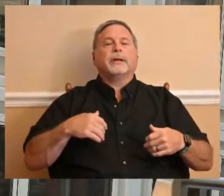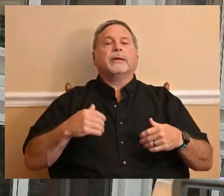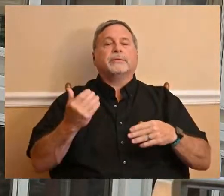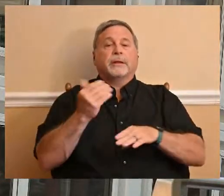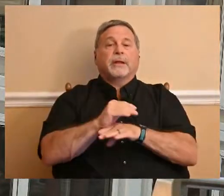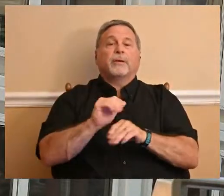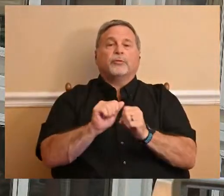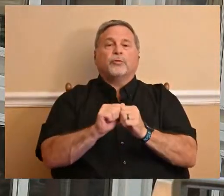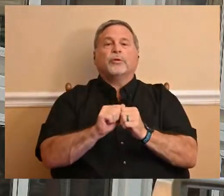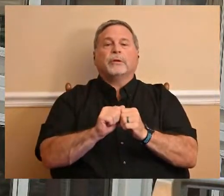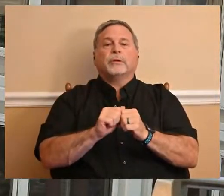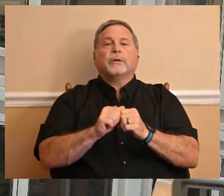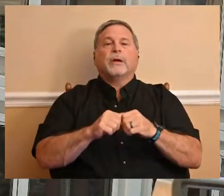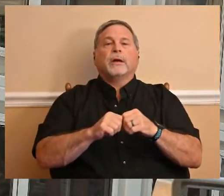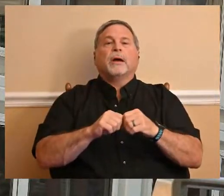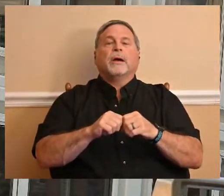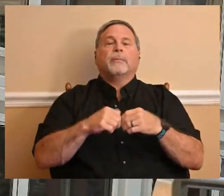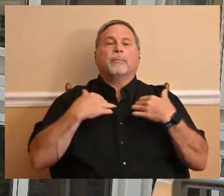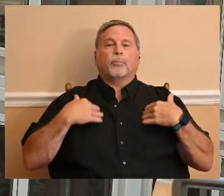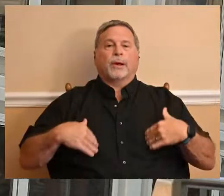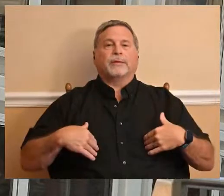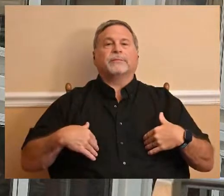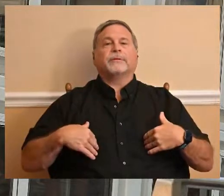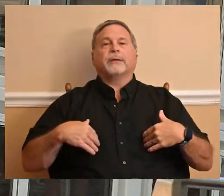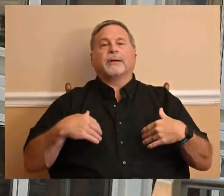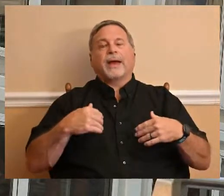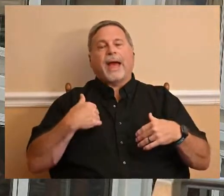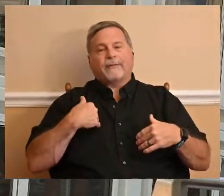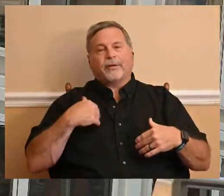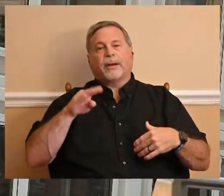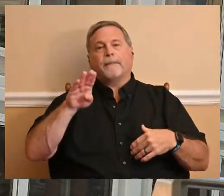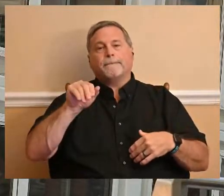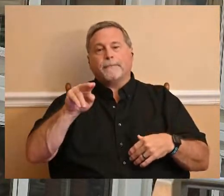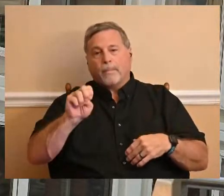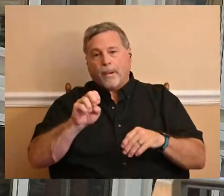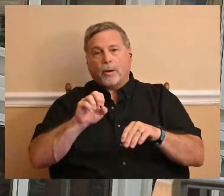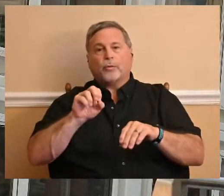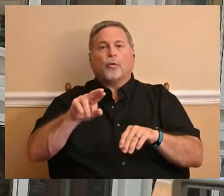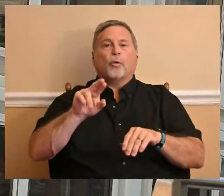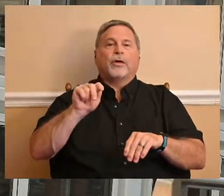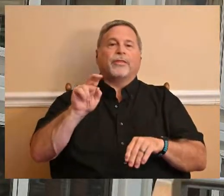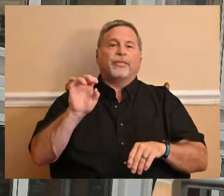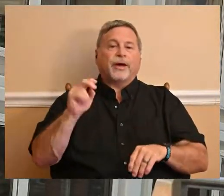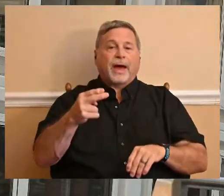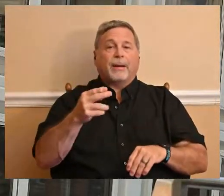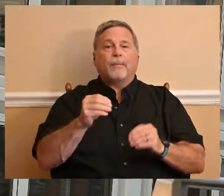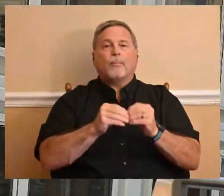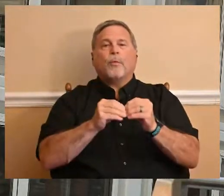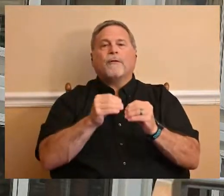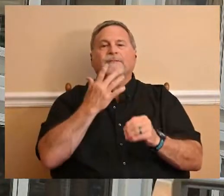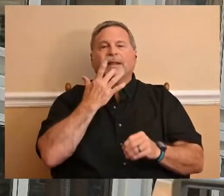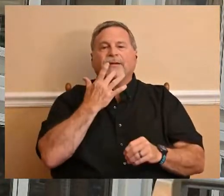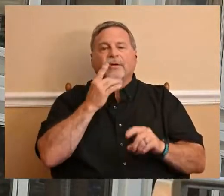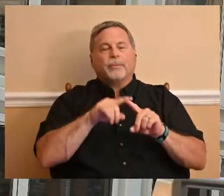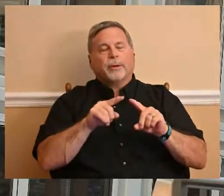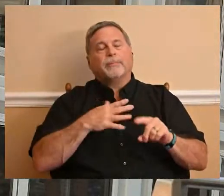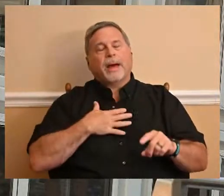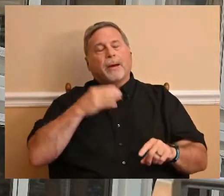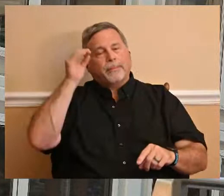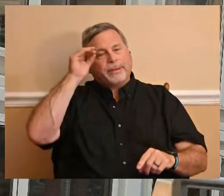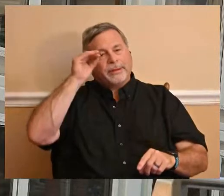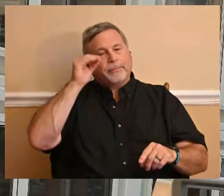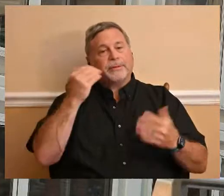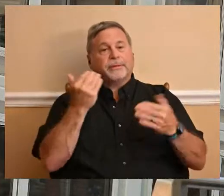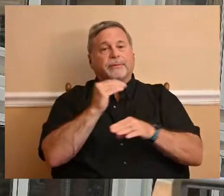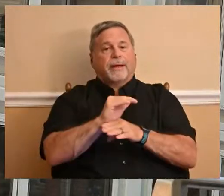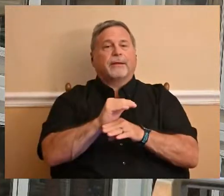bone or doing a chicken thigh gives you a lot more flavor, in my opinion. But we're doing chicken breast, and we're gonna do it with a little bit of a barbecue rub,